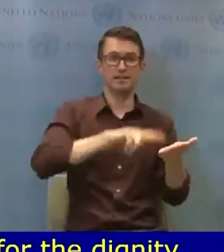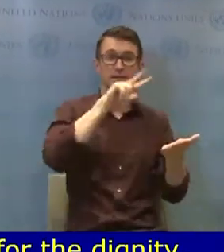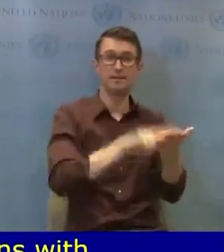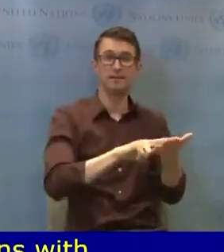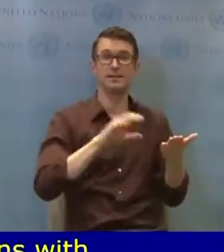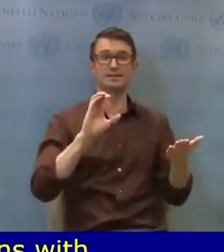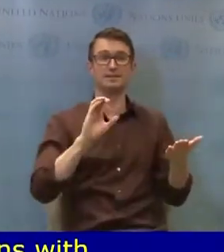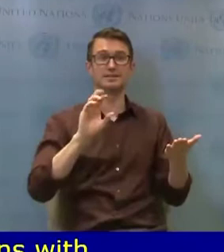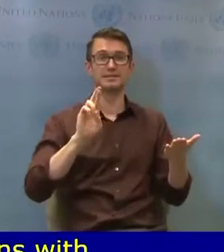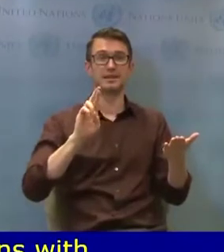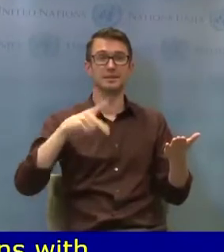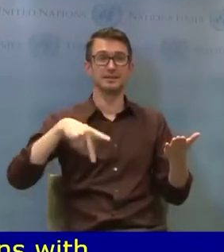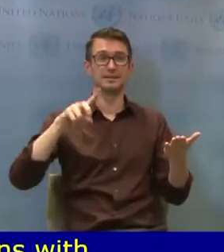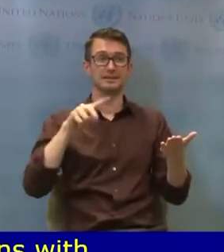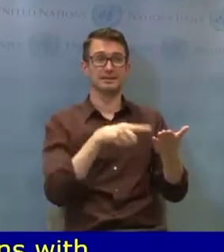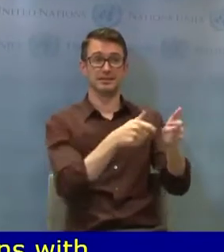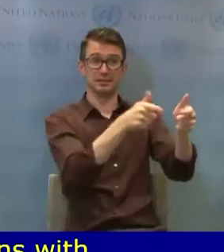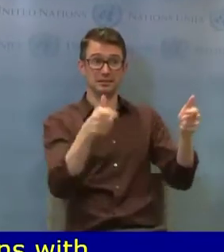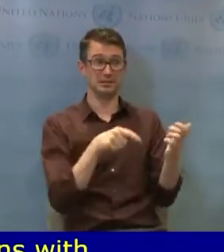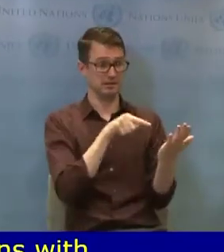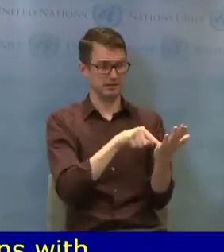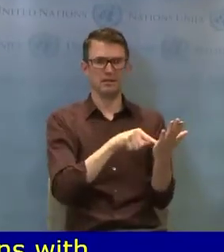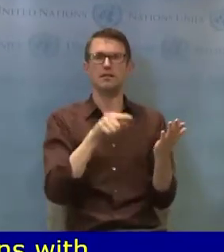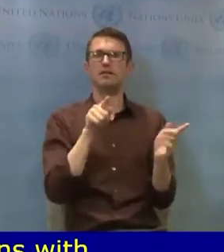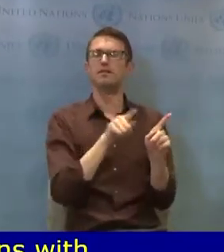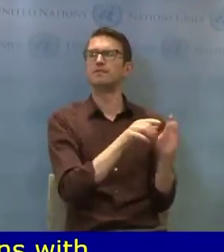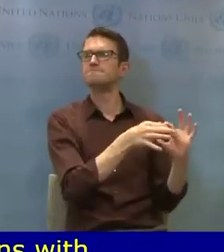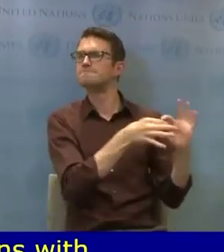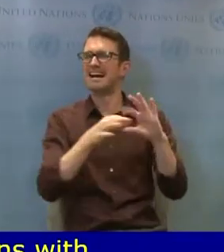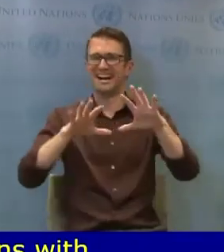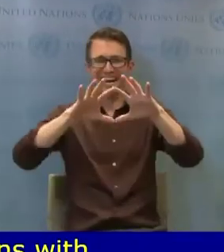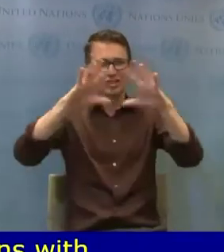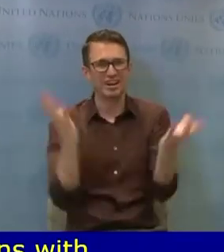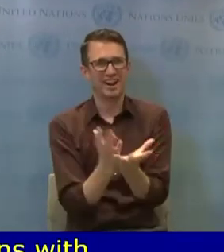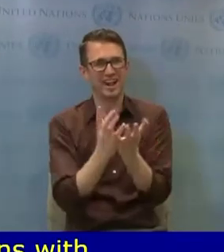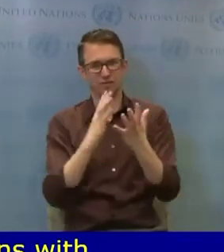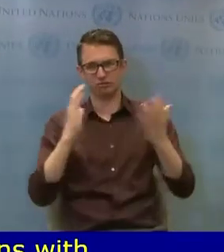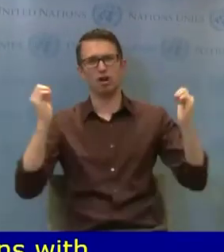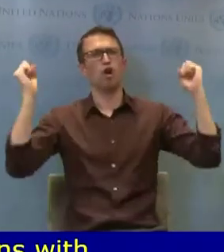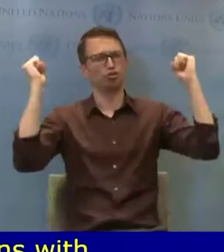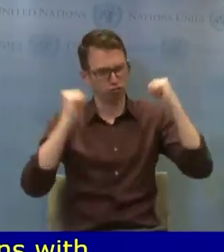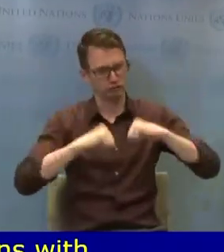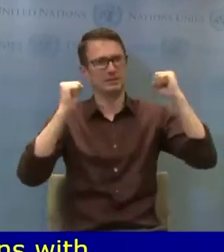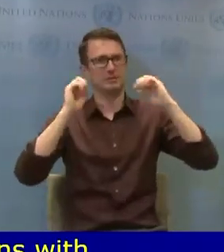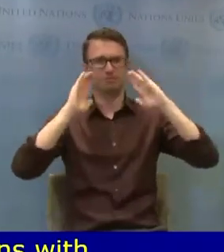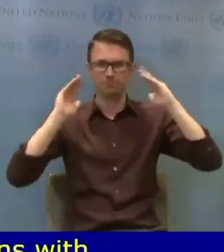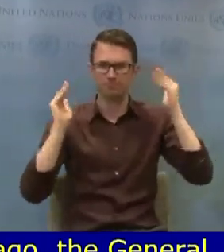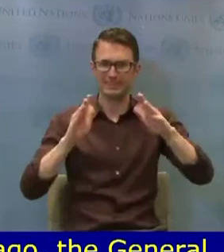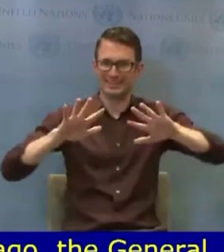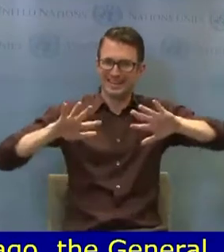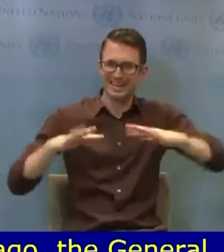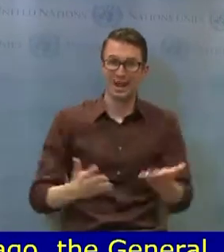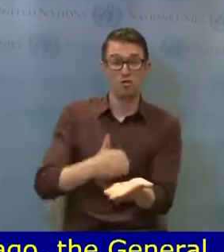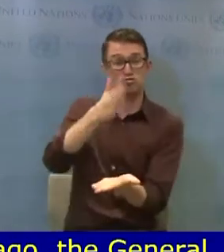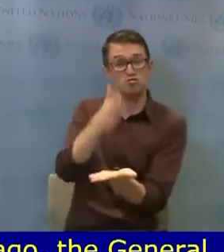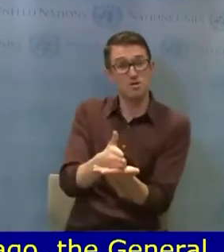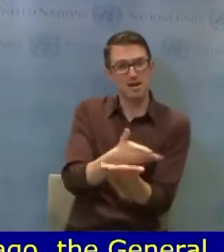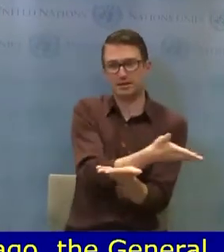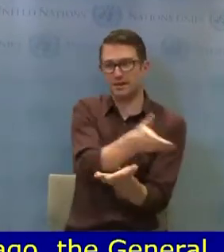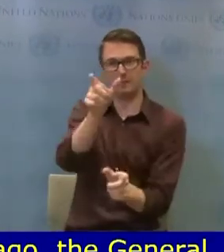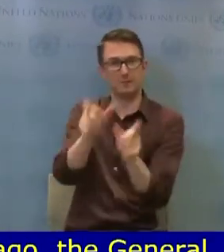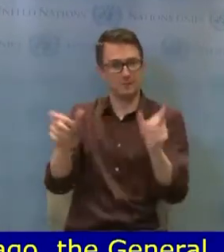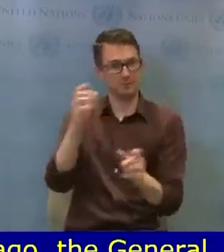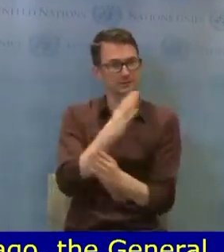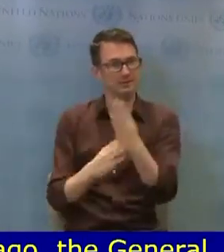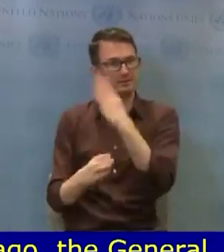that lays out a blueprint to ensure the rights and well-being of persons with disabilities and their inclusion in society and